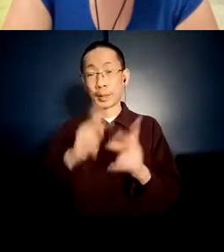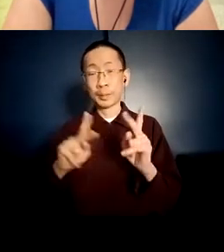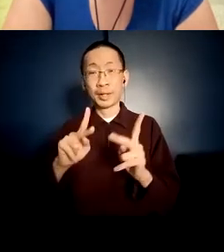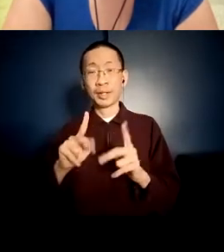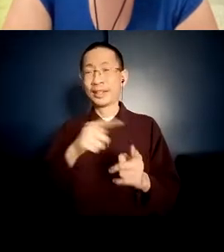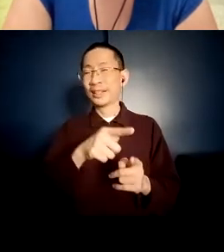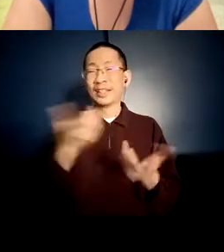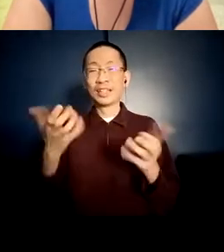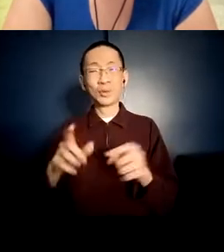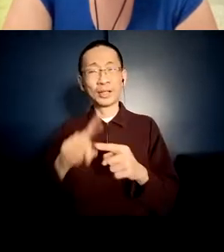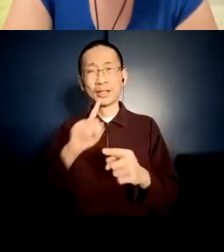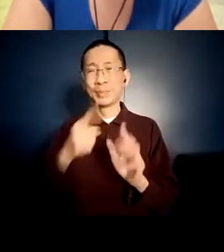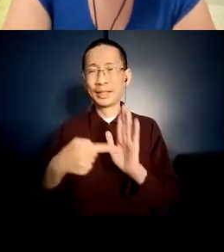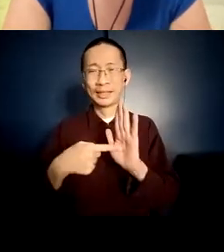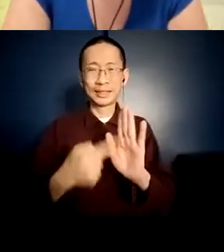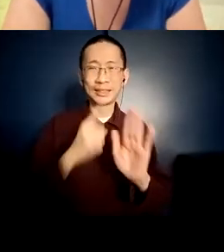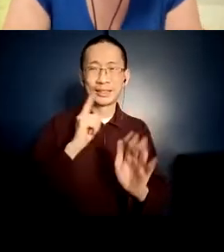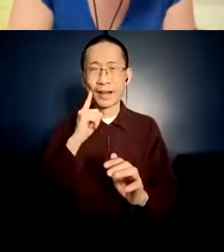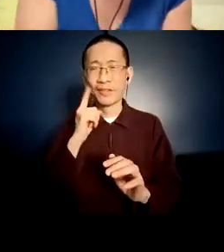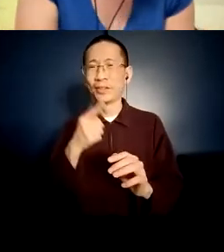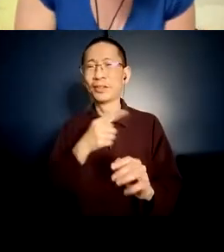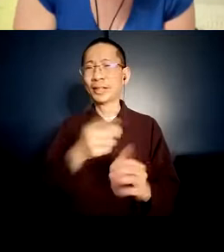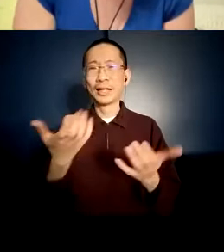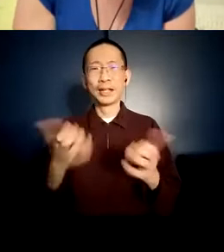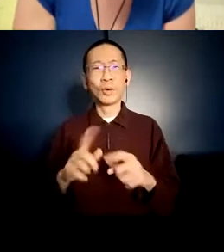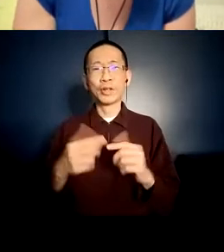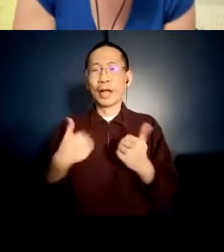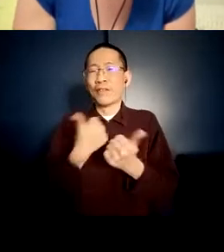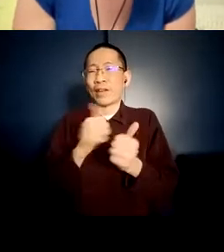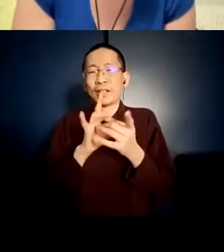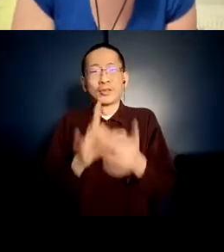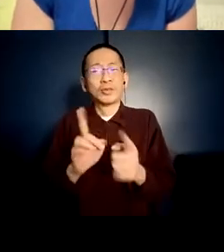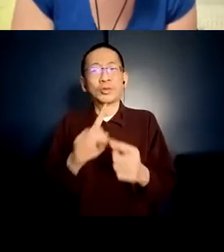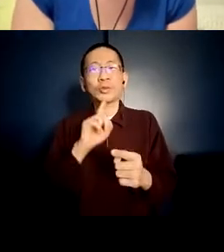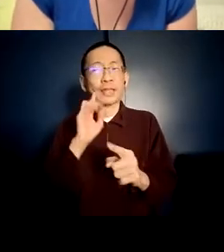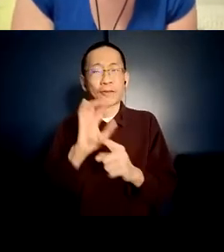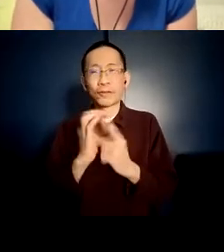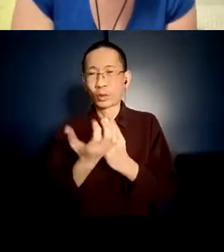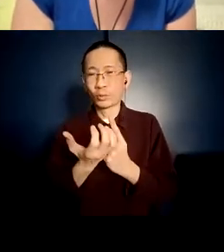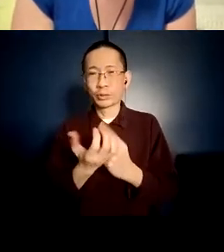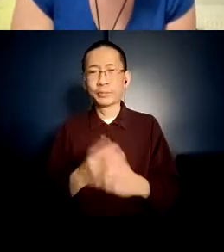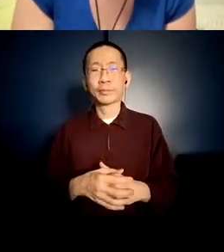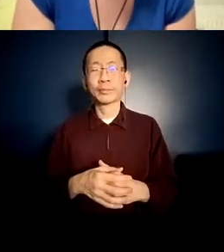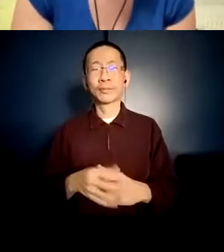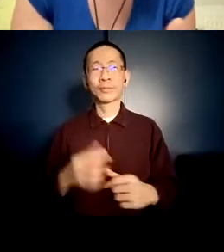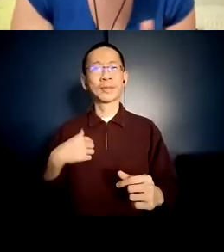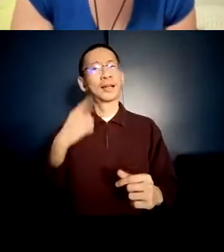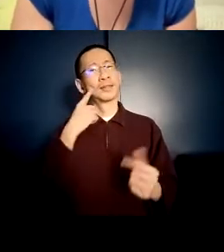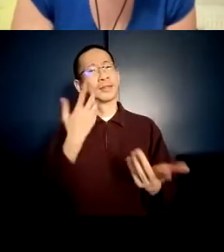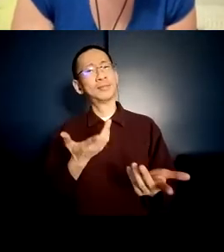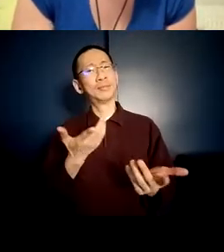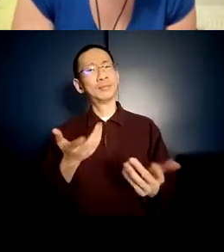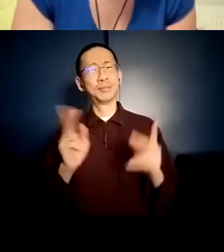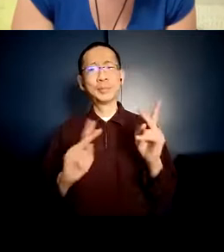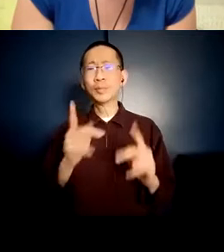to be deaf, did not want to have very much to do with deaf culture. I thought, you know, people